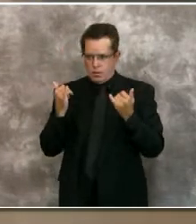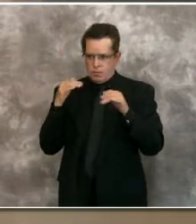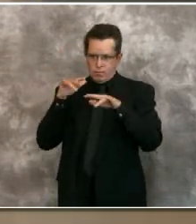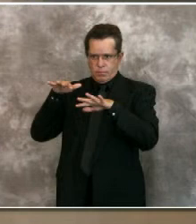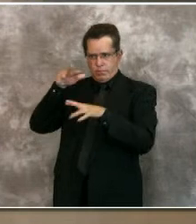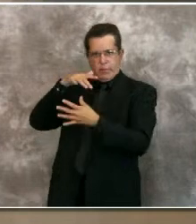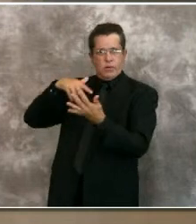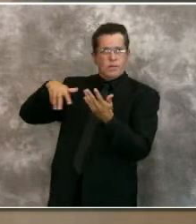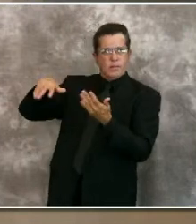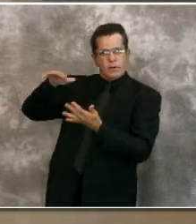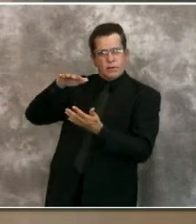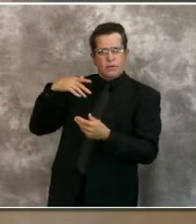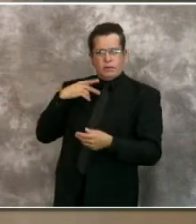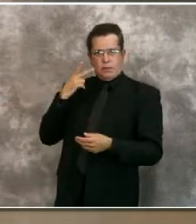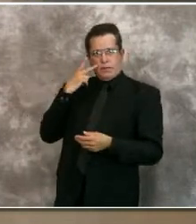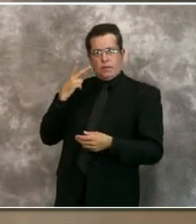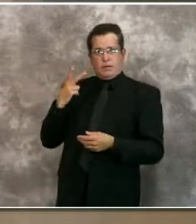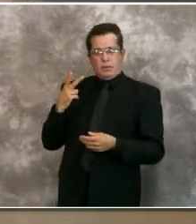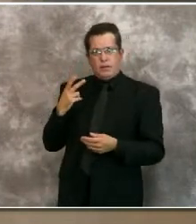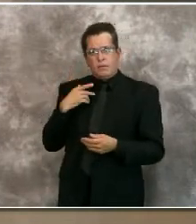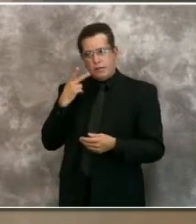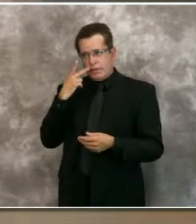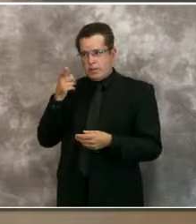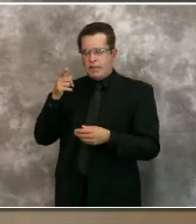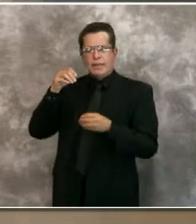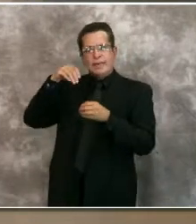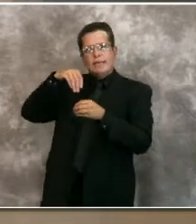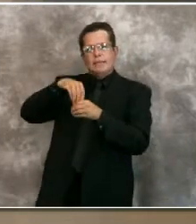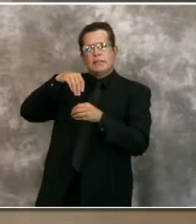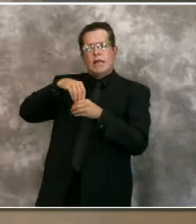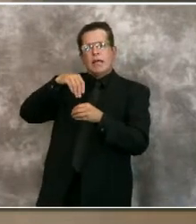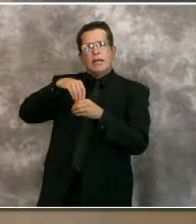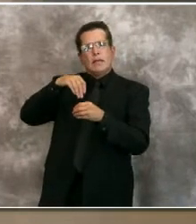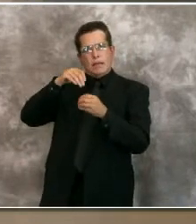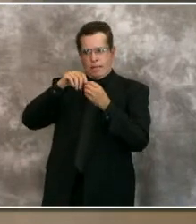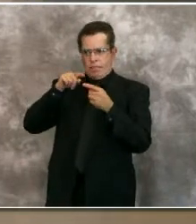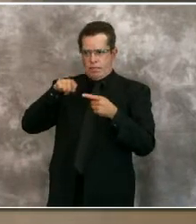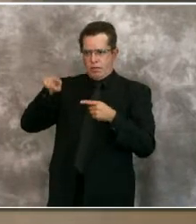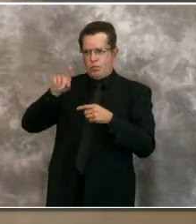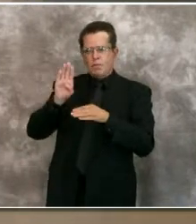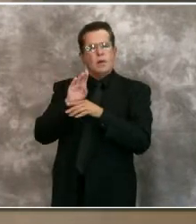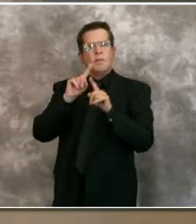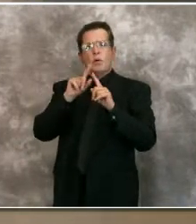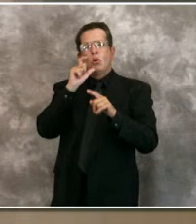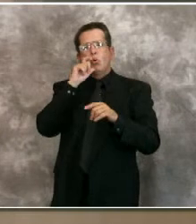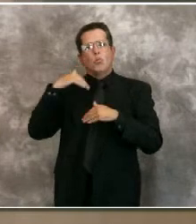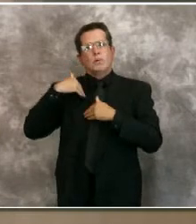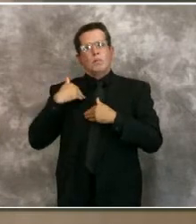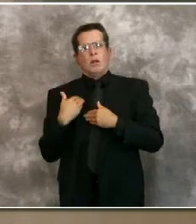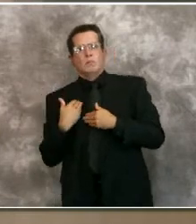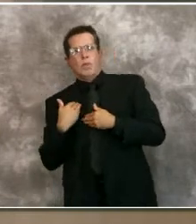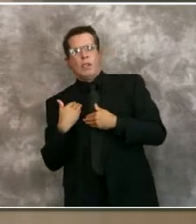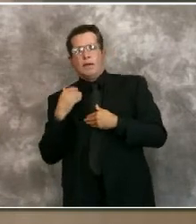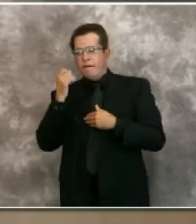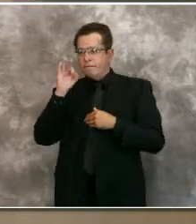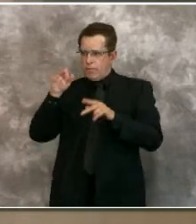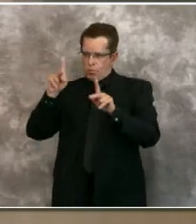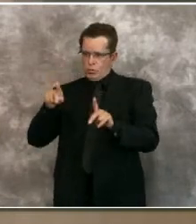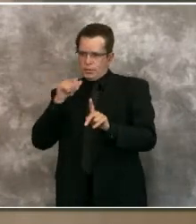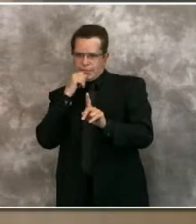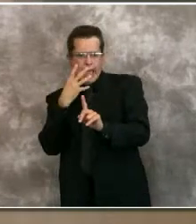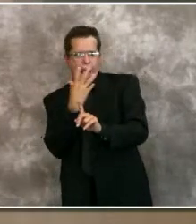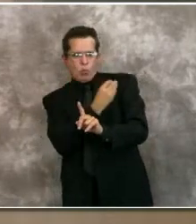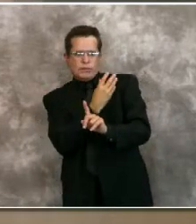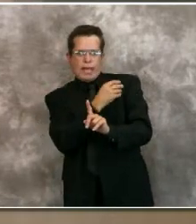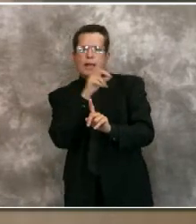Once these places have been working to make sure that the insides of their businesses are safe, but who's responsible for like corralling people outside, especially